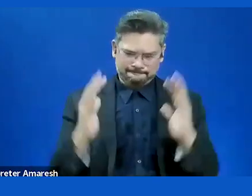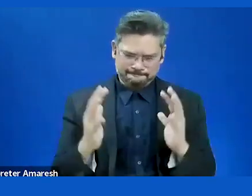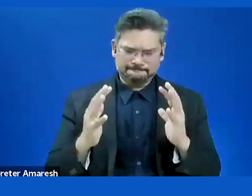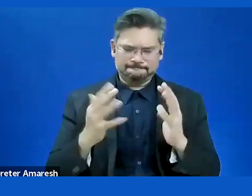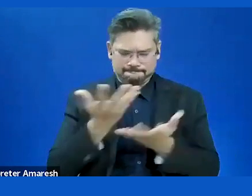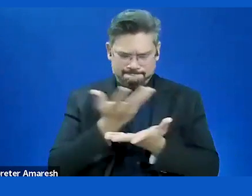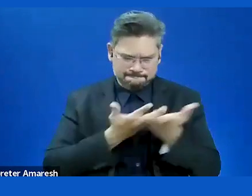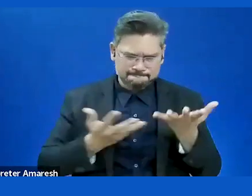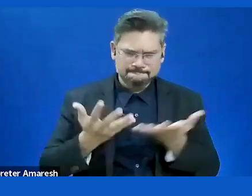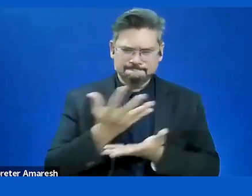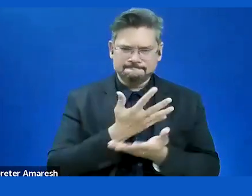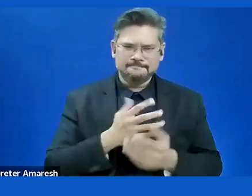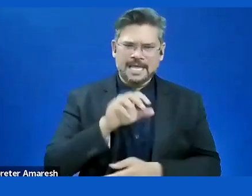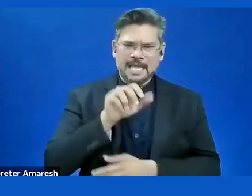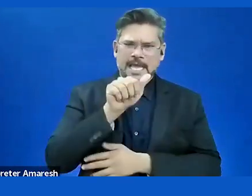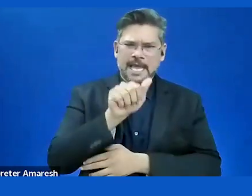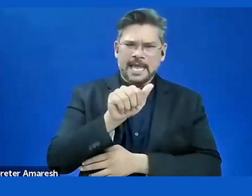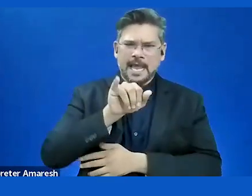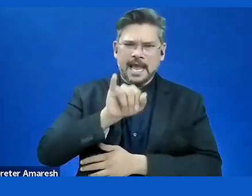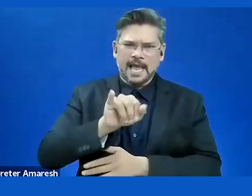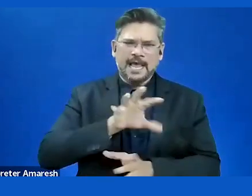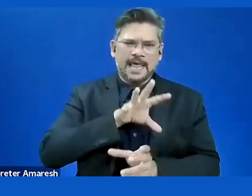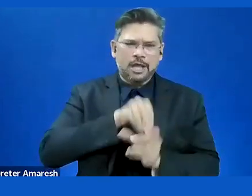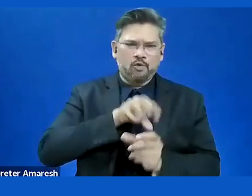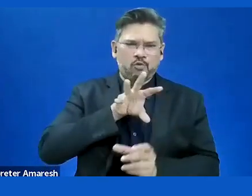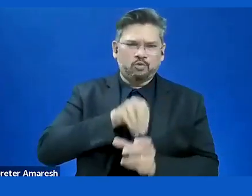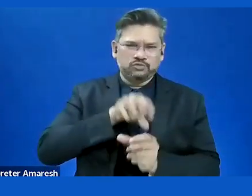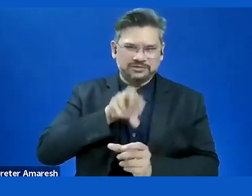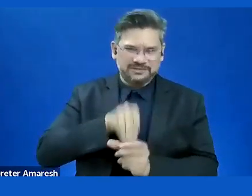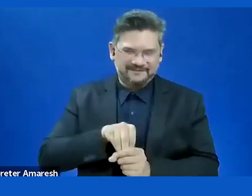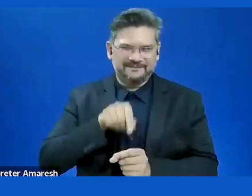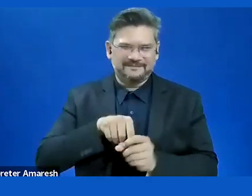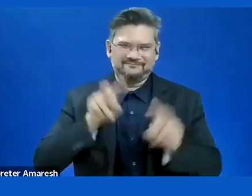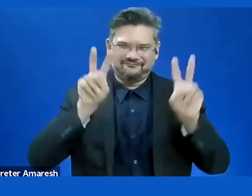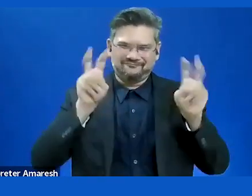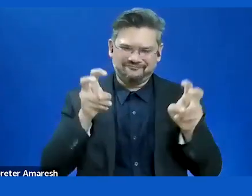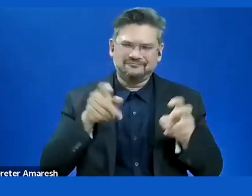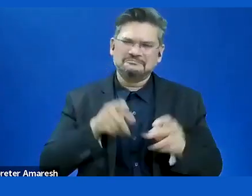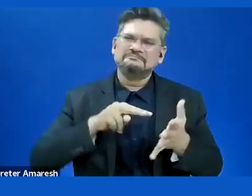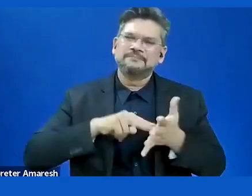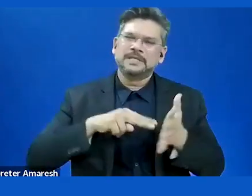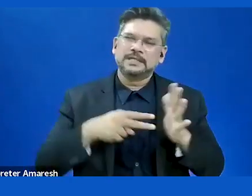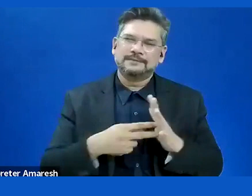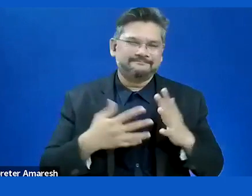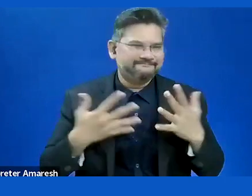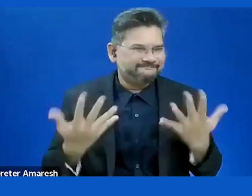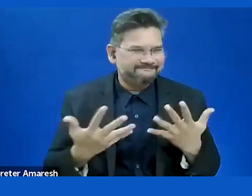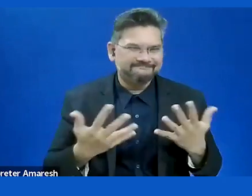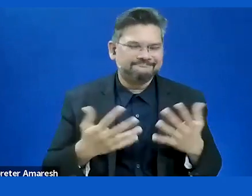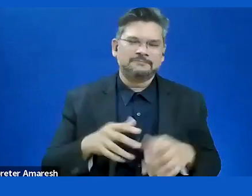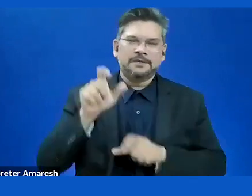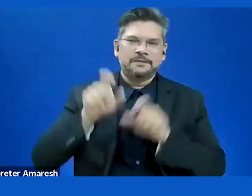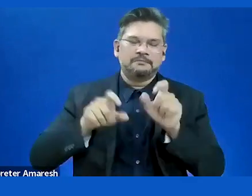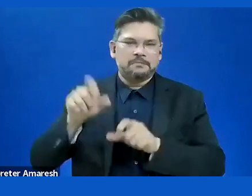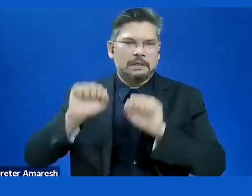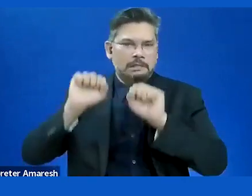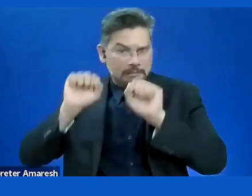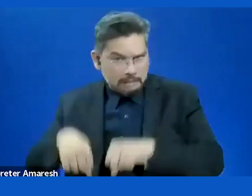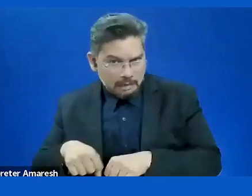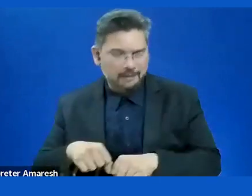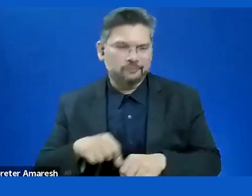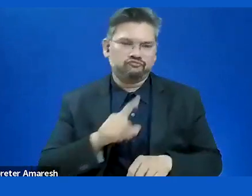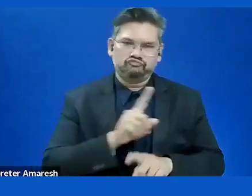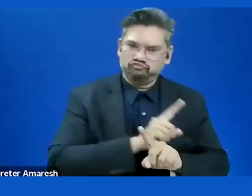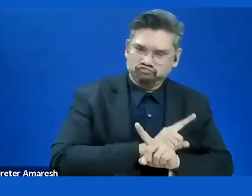are the needs for people in disabilities? What are the do's and don'ts? None of that work, as far as I'm aware,